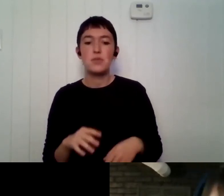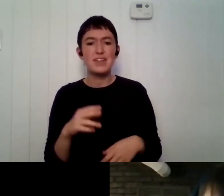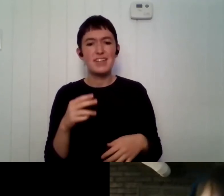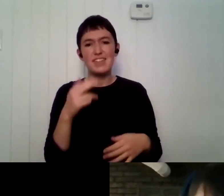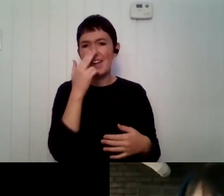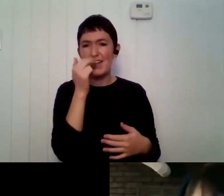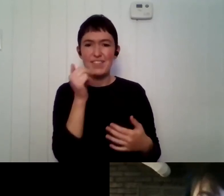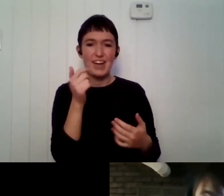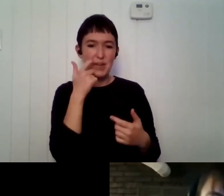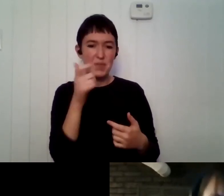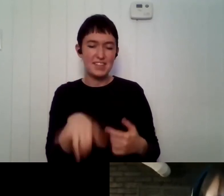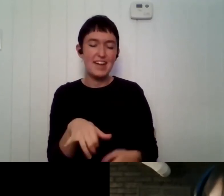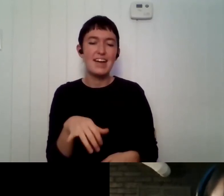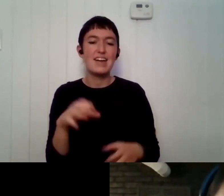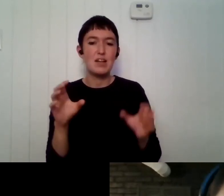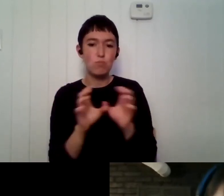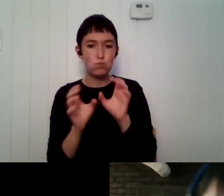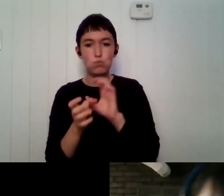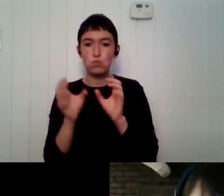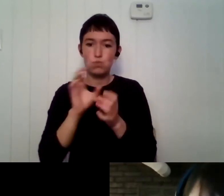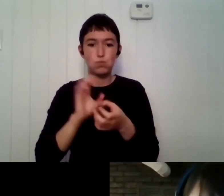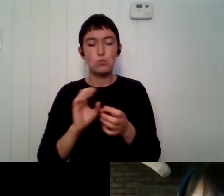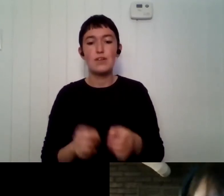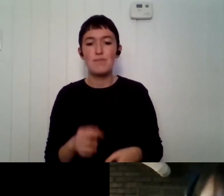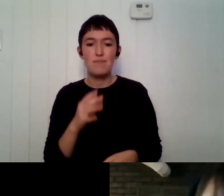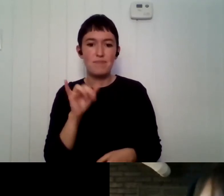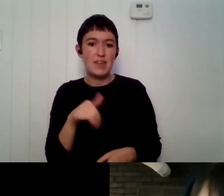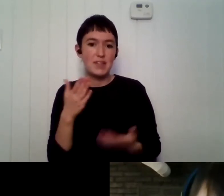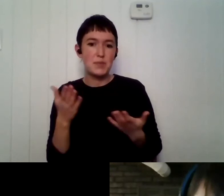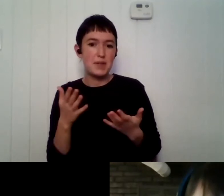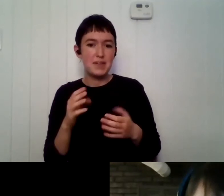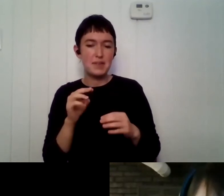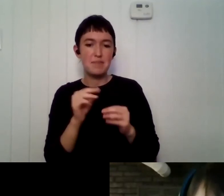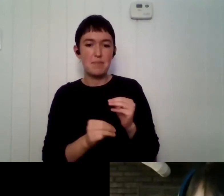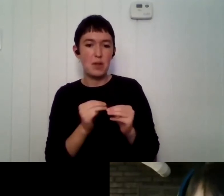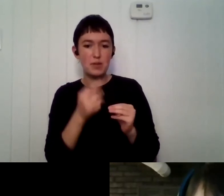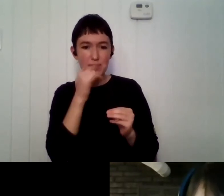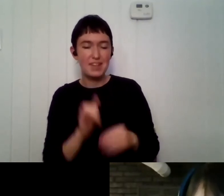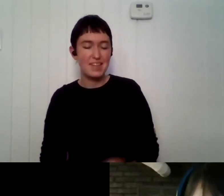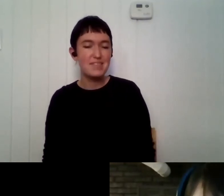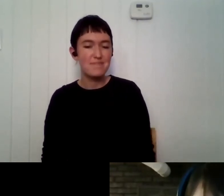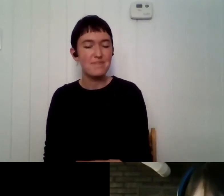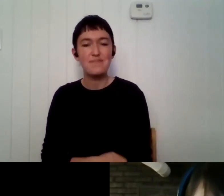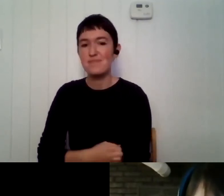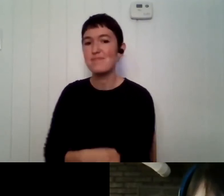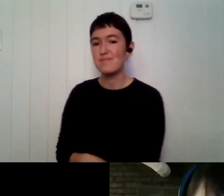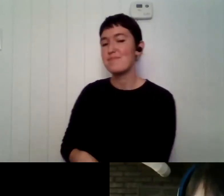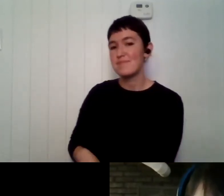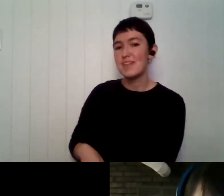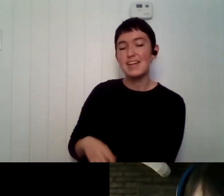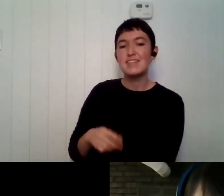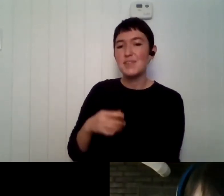the simulations. But that's what molecules really look like. That's what they're doing. Yeah, yeah. You think of things like when you watch